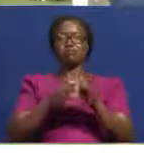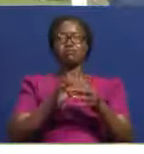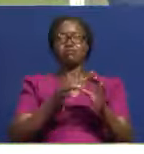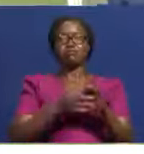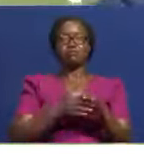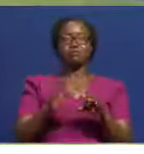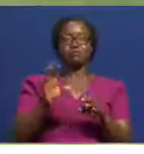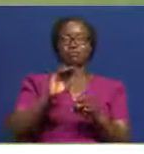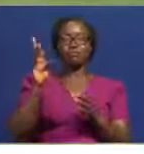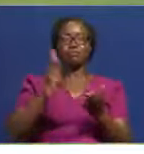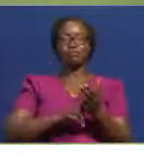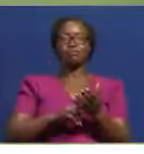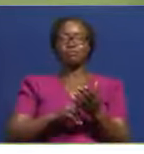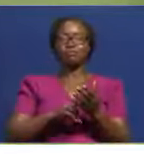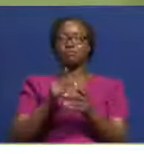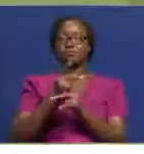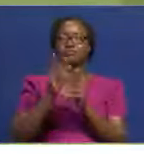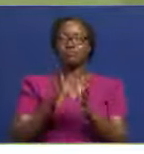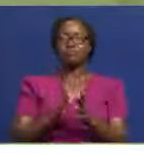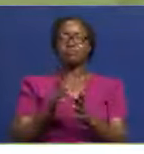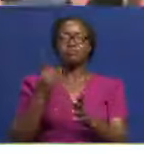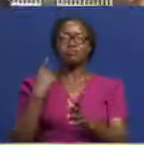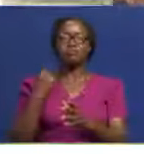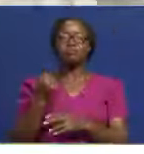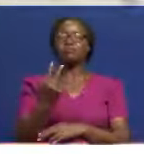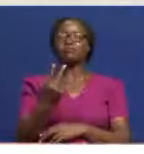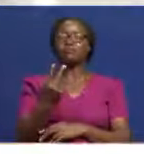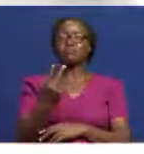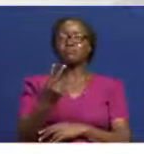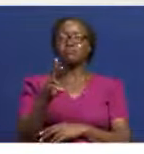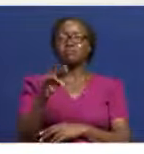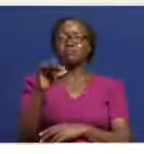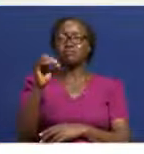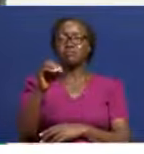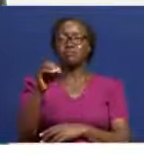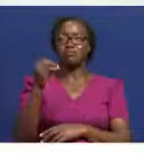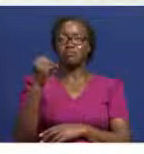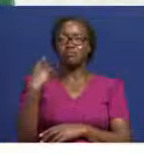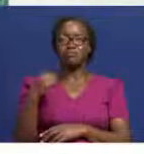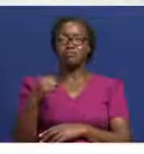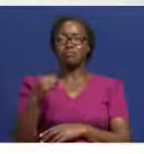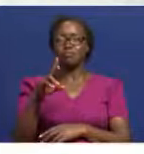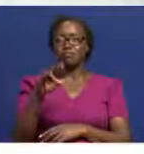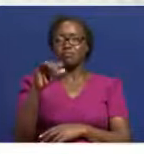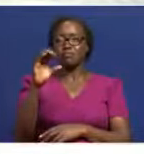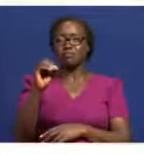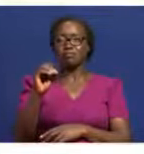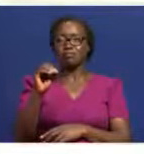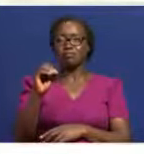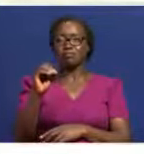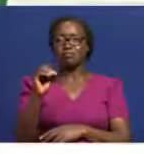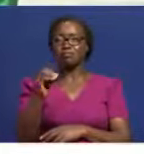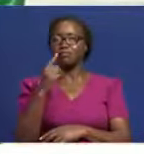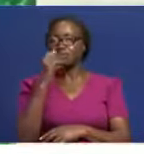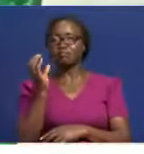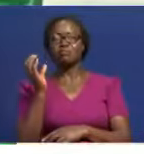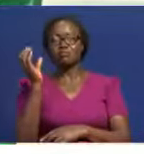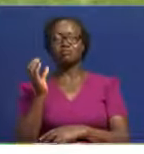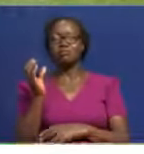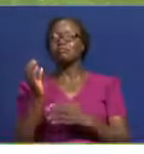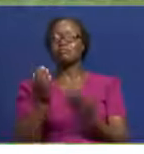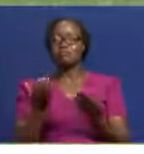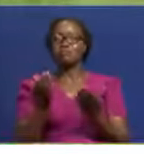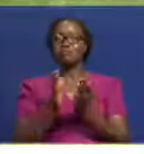The African record holder finished second at the Rio Olympics in 2016, winning a silver after taking the gold medal at the